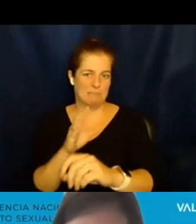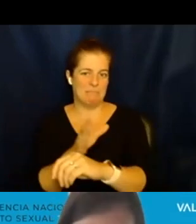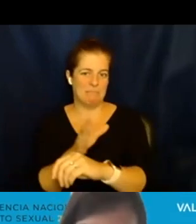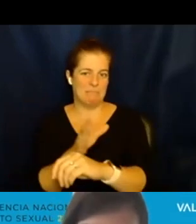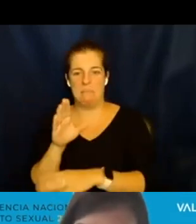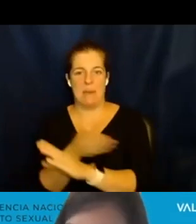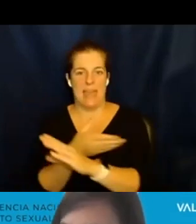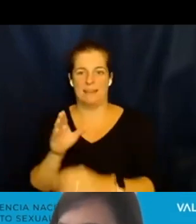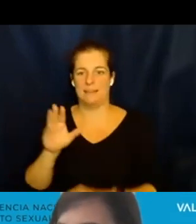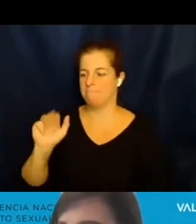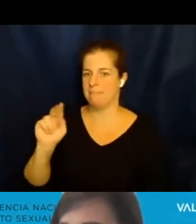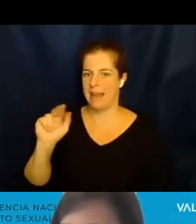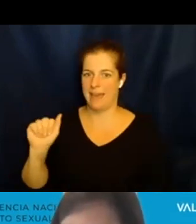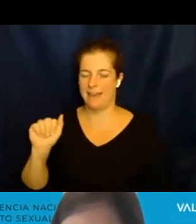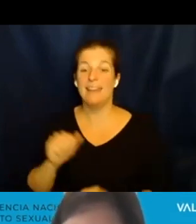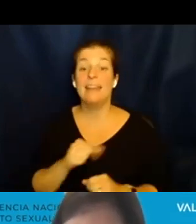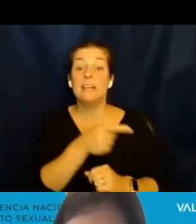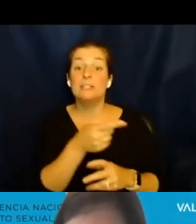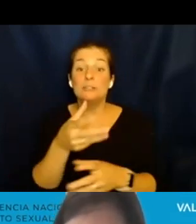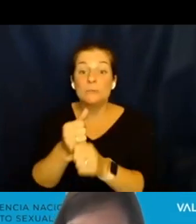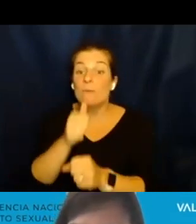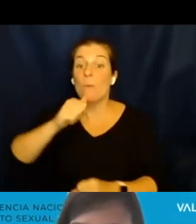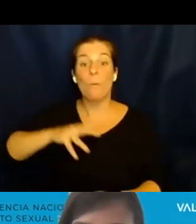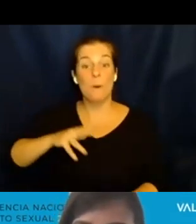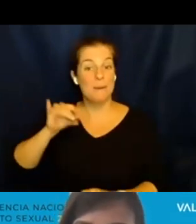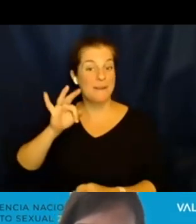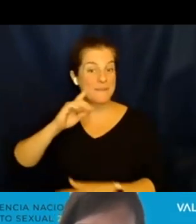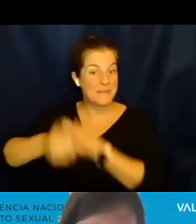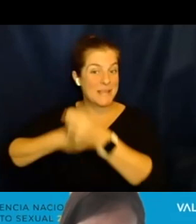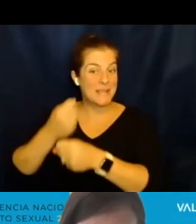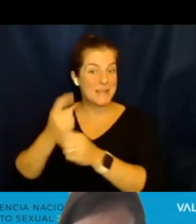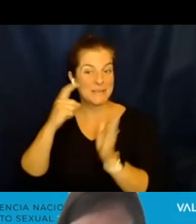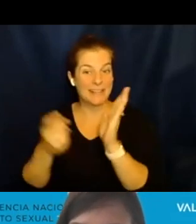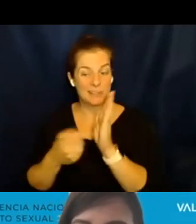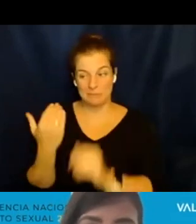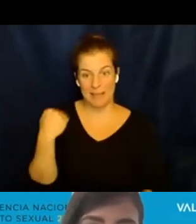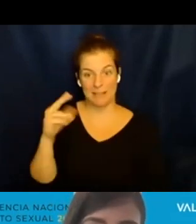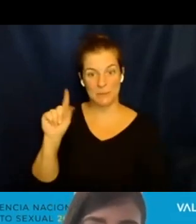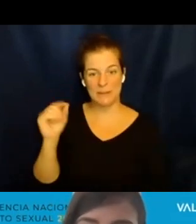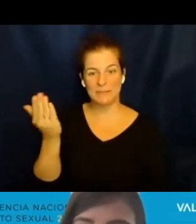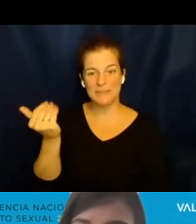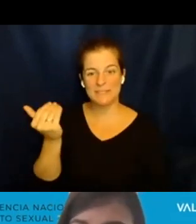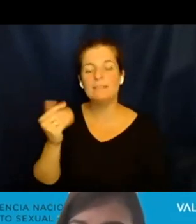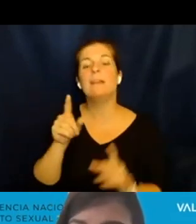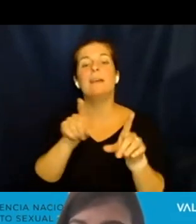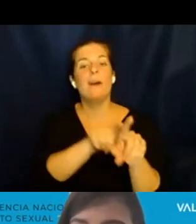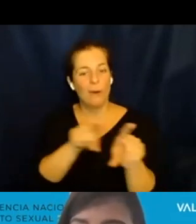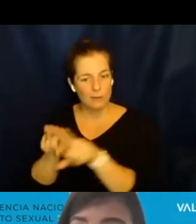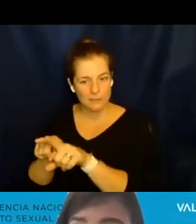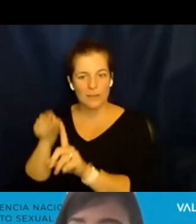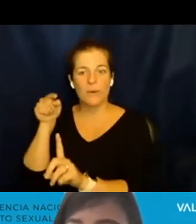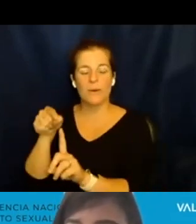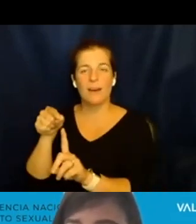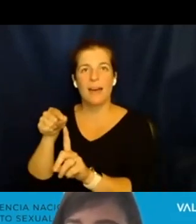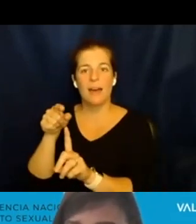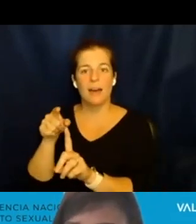also received a woman of the year recognition in 2015, also a and also